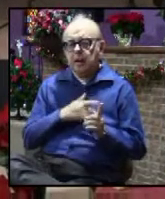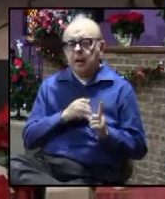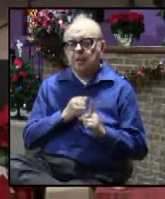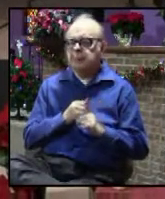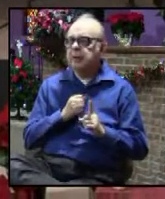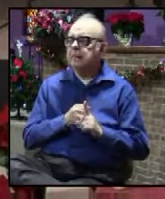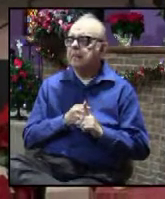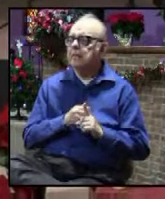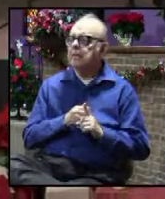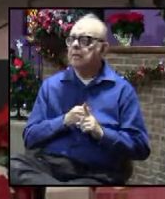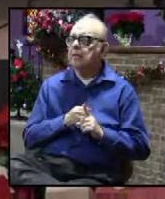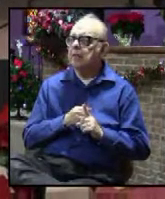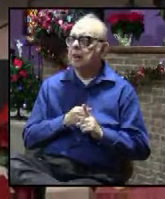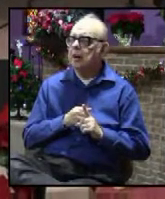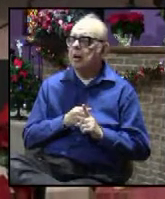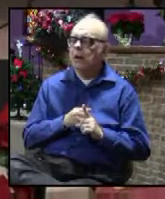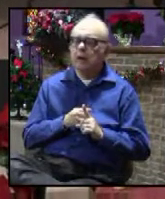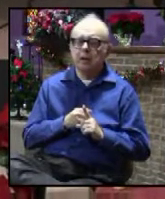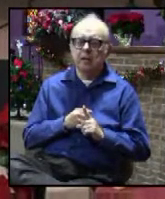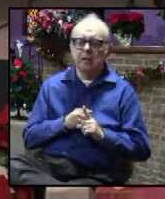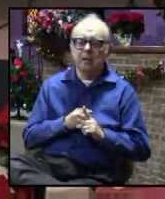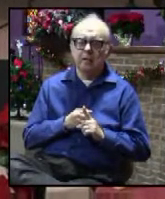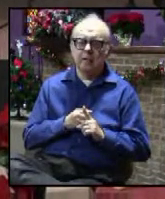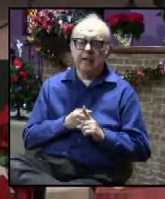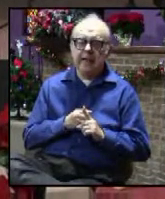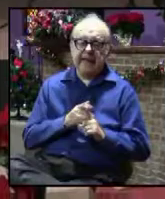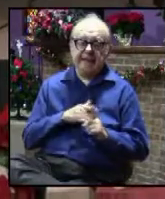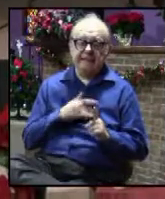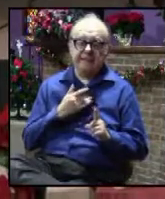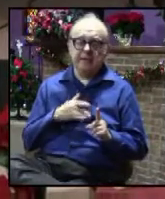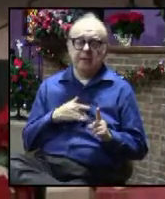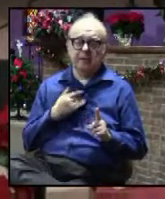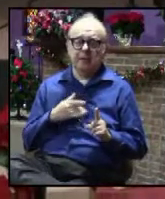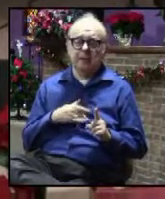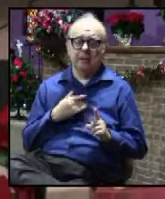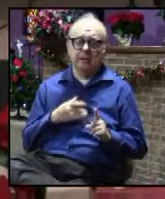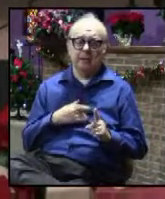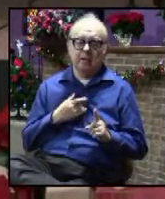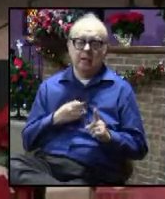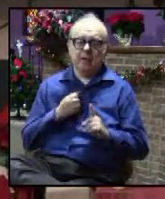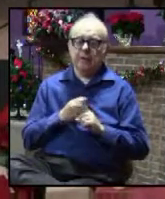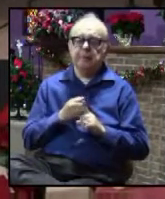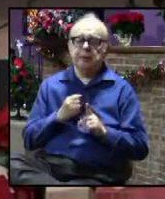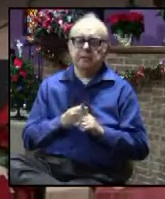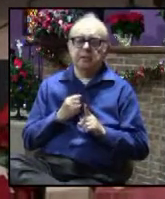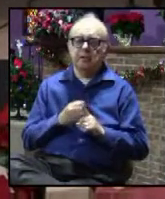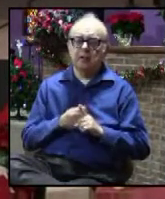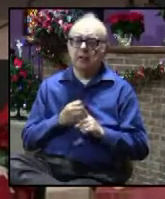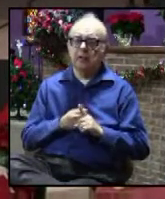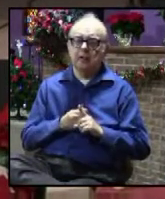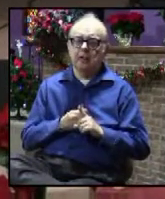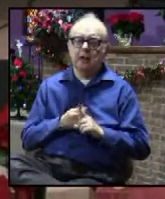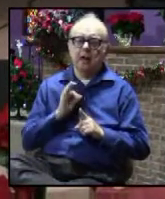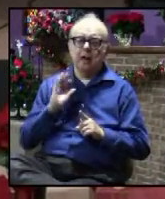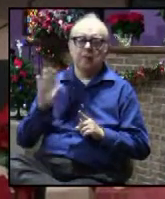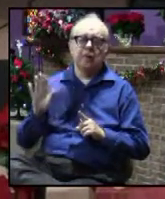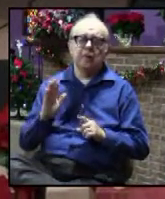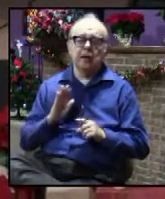heartbeat. And she began to feel the rhythm of her